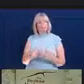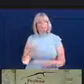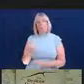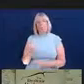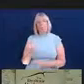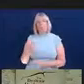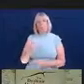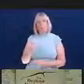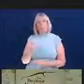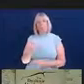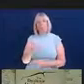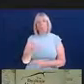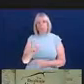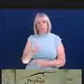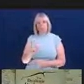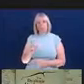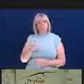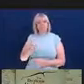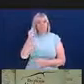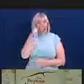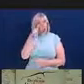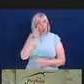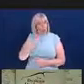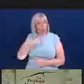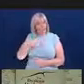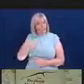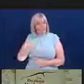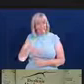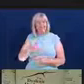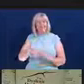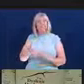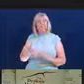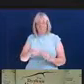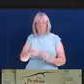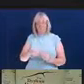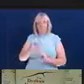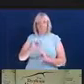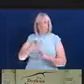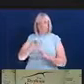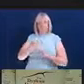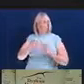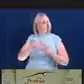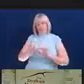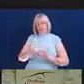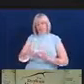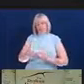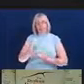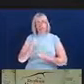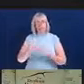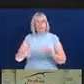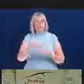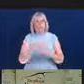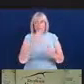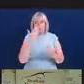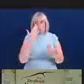know what you need? If so, tell us here. Most people don't know what they need because they haven't been through the process